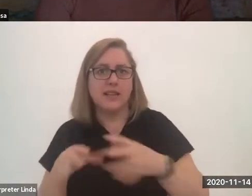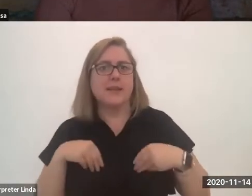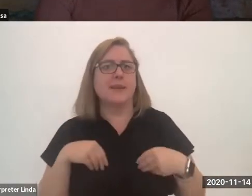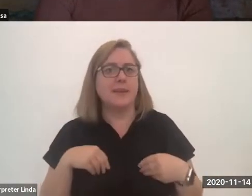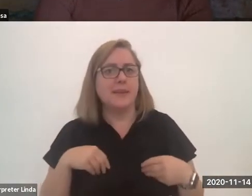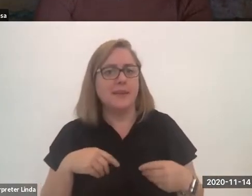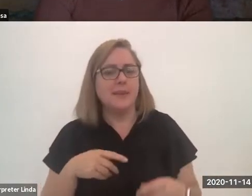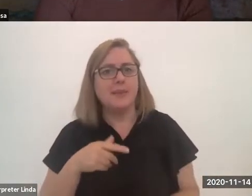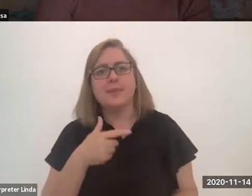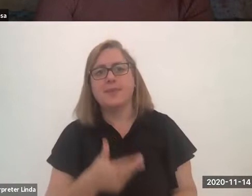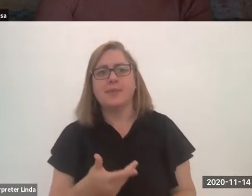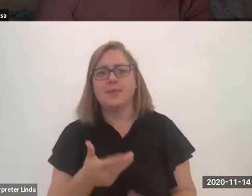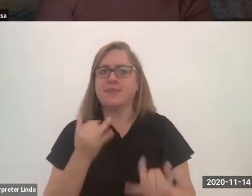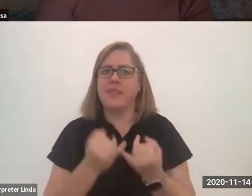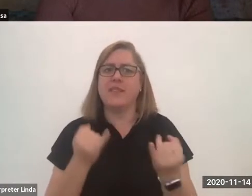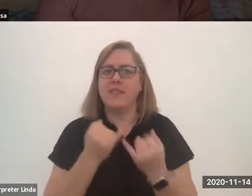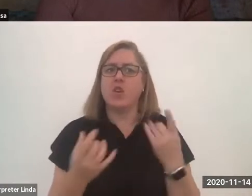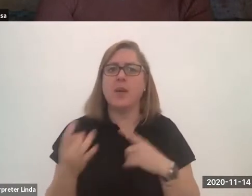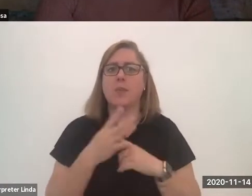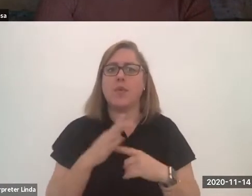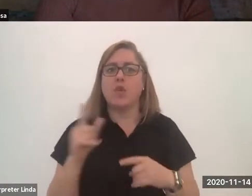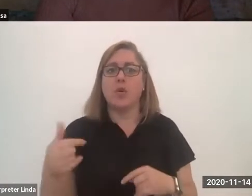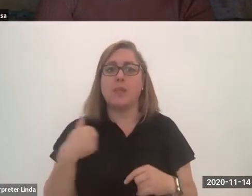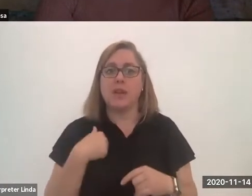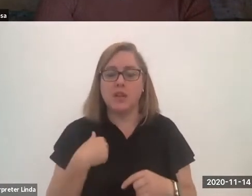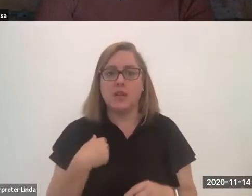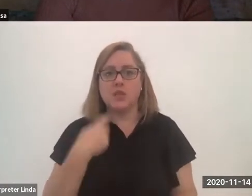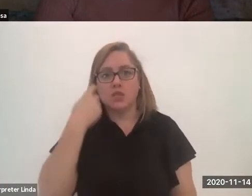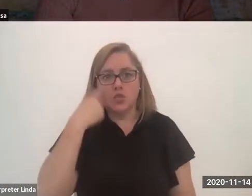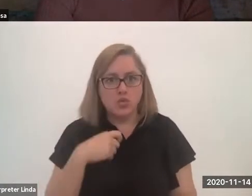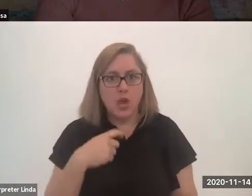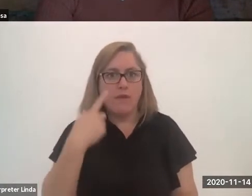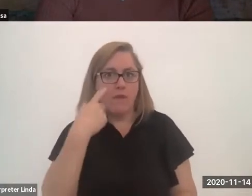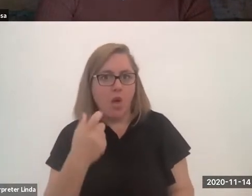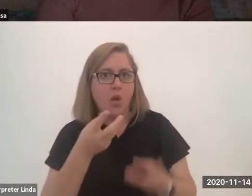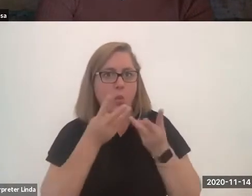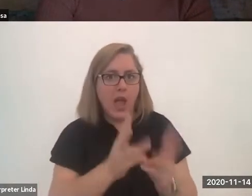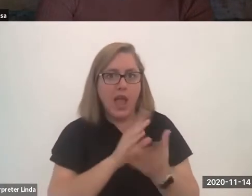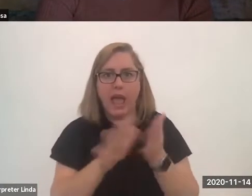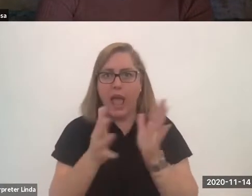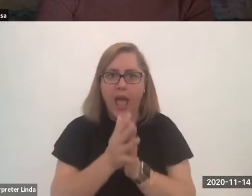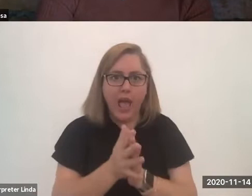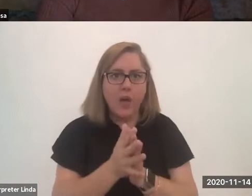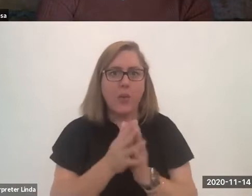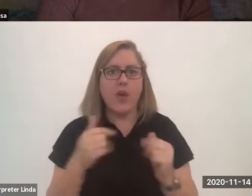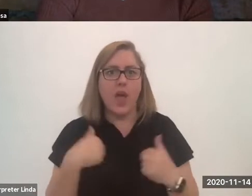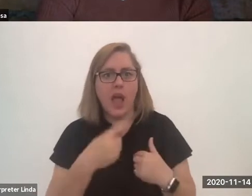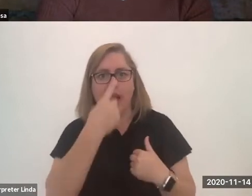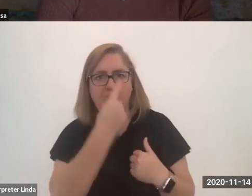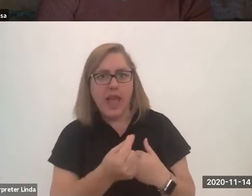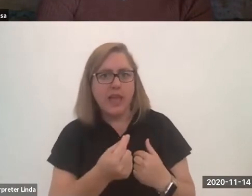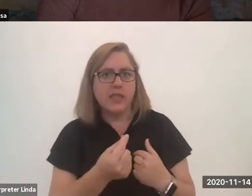It has been very important to me to try to keep finding ways to reinforce